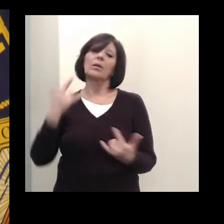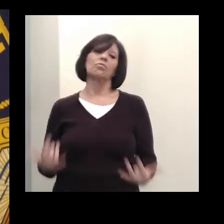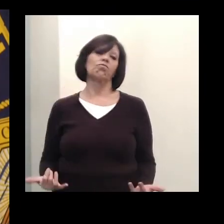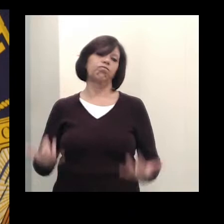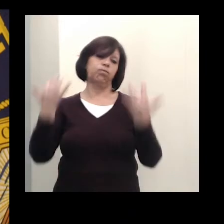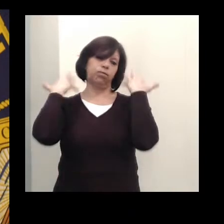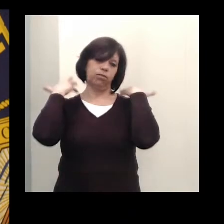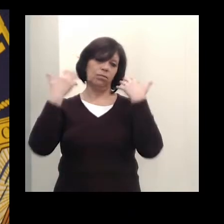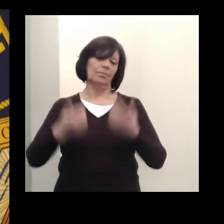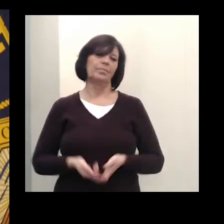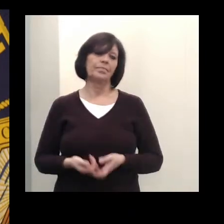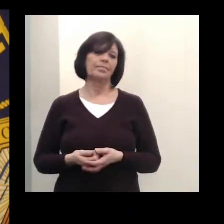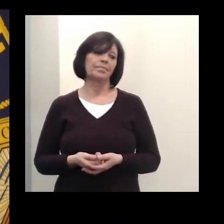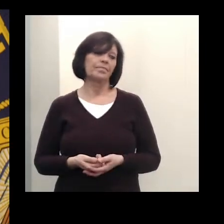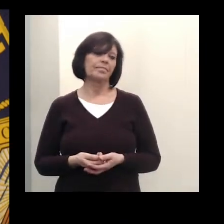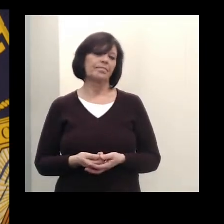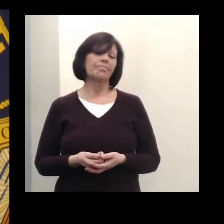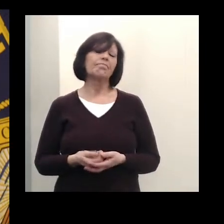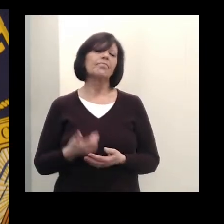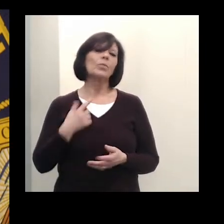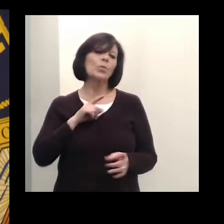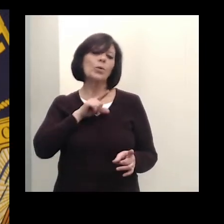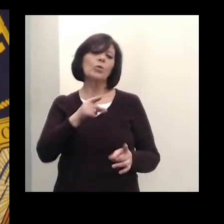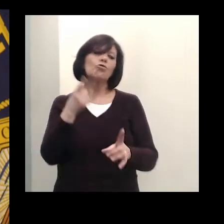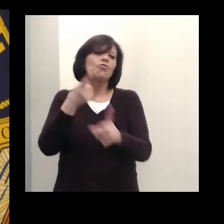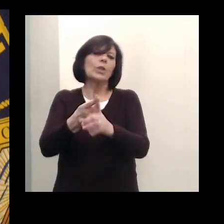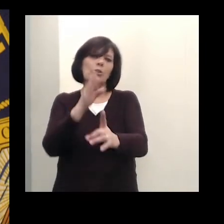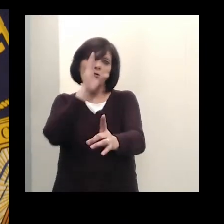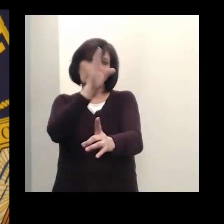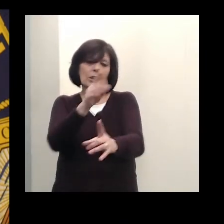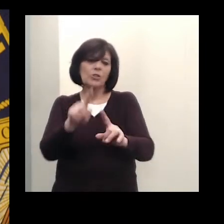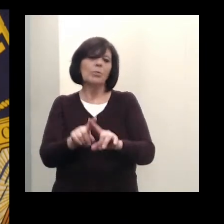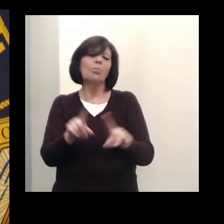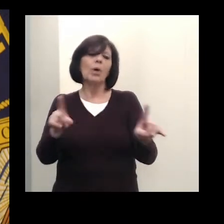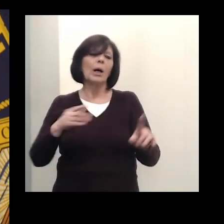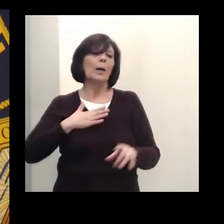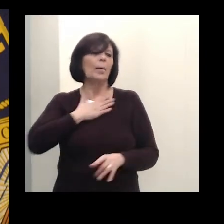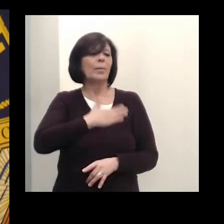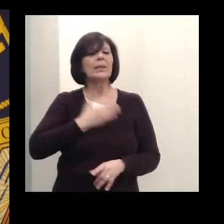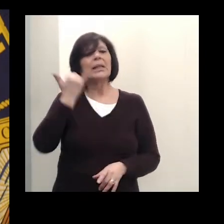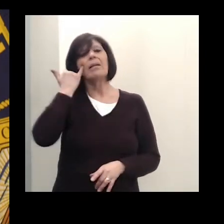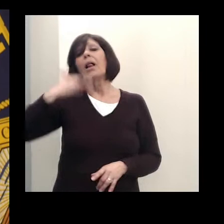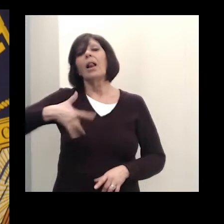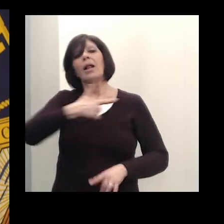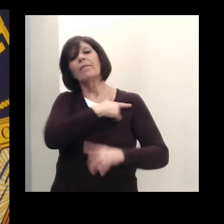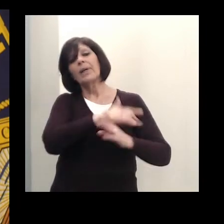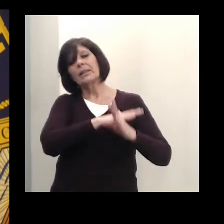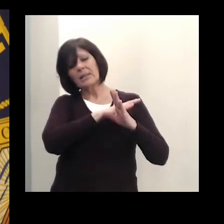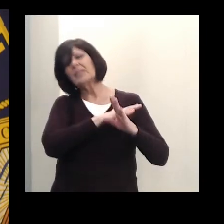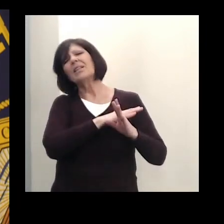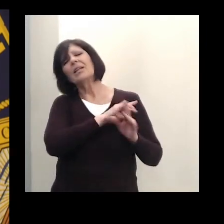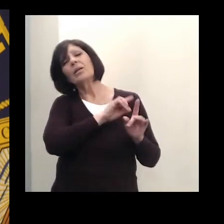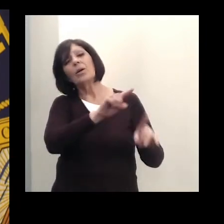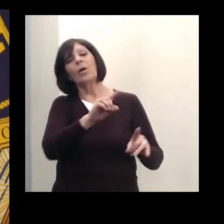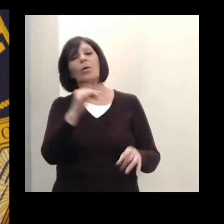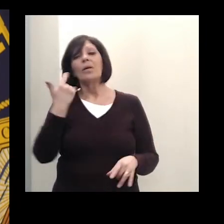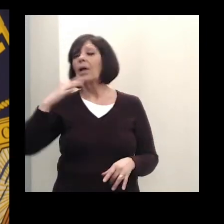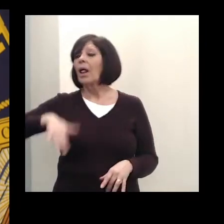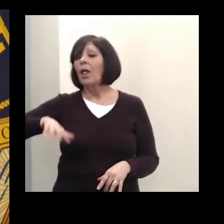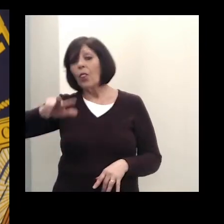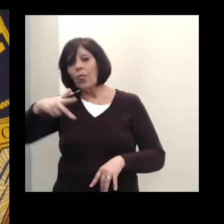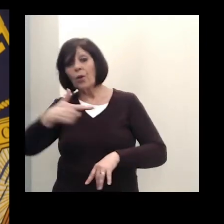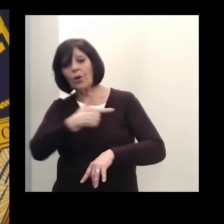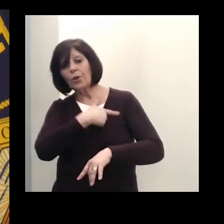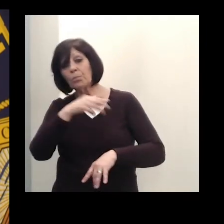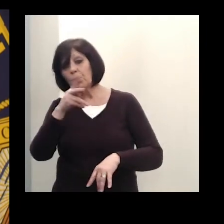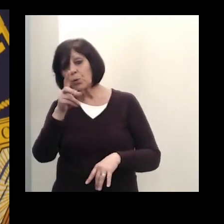again. We're headed in the right direction, but please, if you haven't been vaccinated, get vaccinated. If you haven't gotten a booster, if it's over 5 months since you